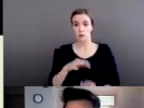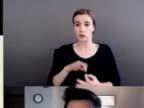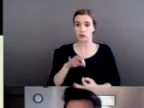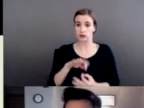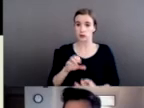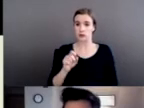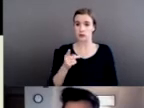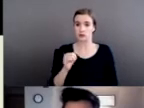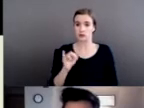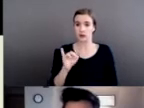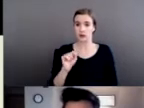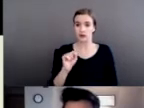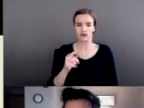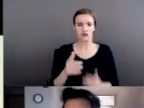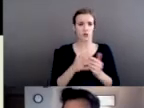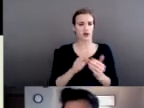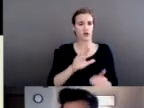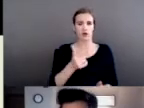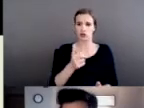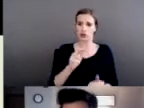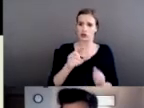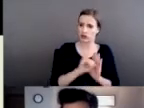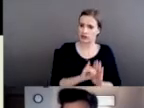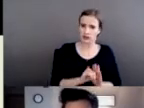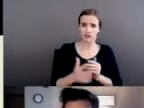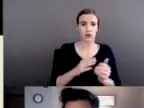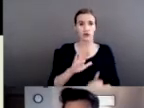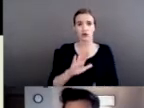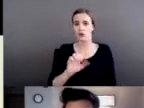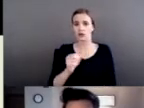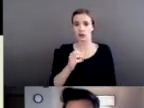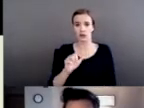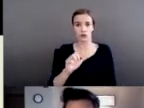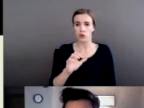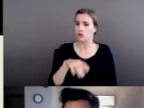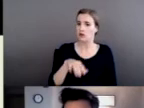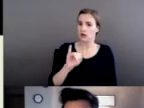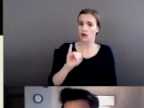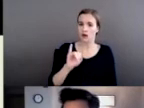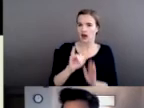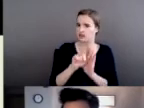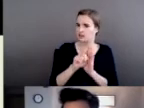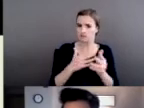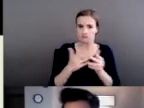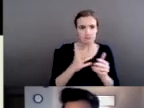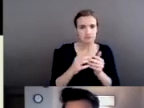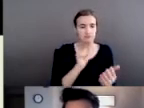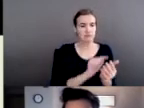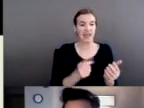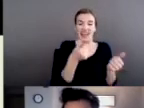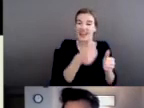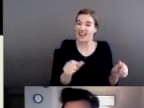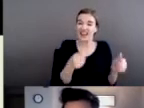identity, whatever your sexual identity, anybody can be a victim of domestic violence, sexual assault, intimate partner